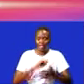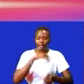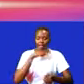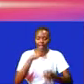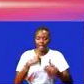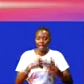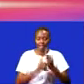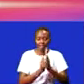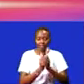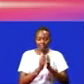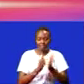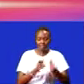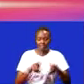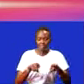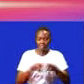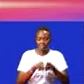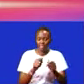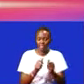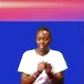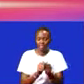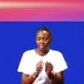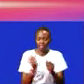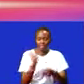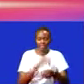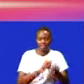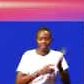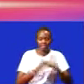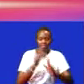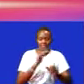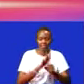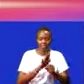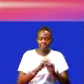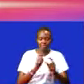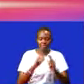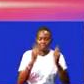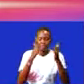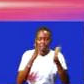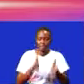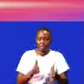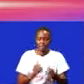mag dongro kendo biro bedo kaukelo ber mathotha ne Uganda.